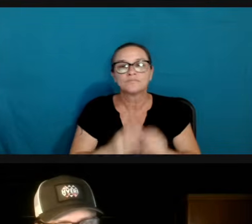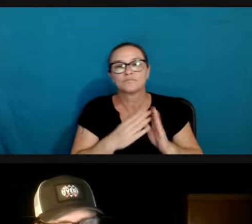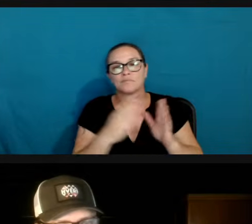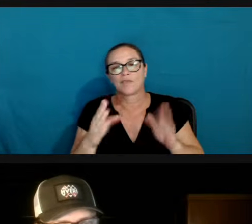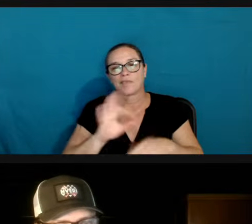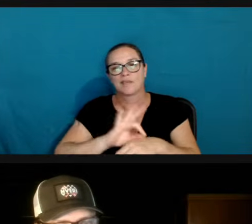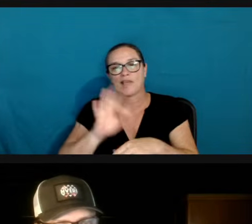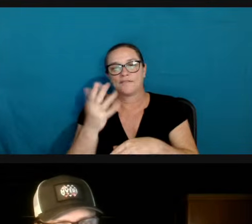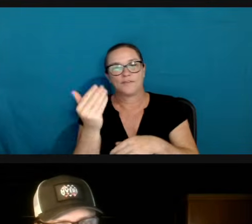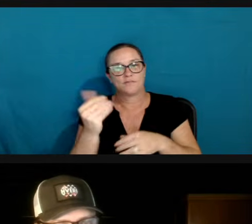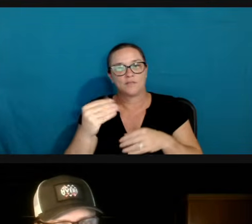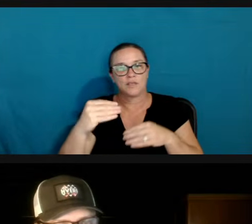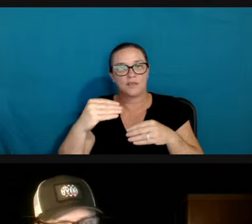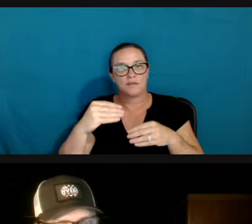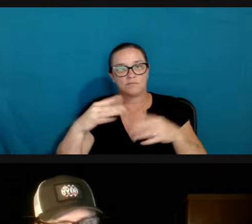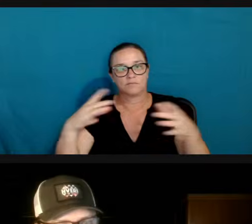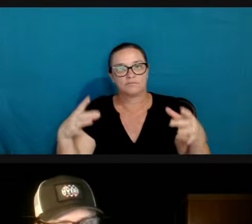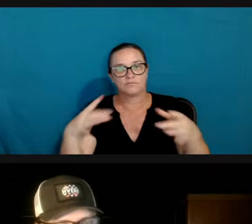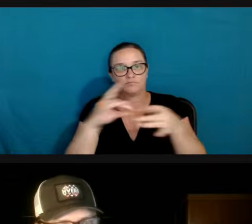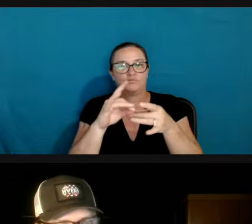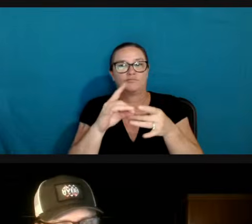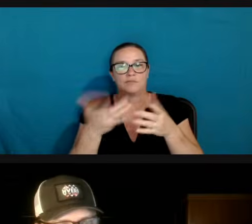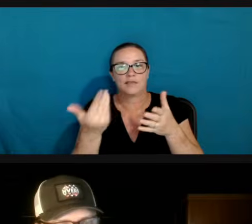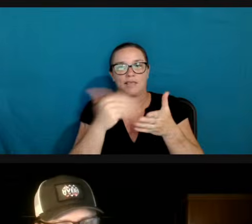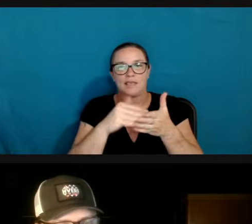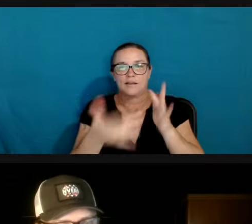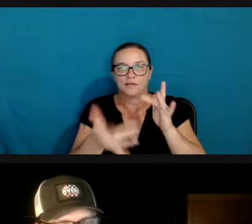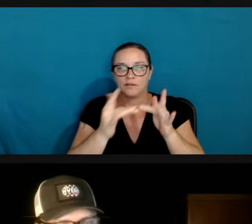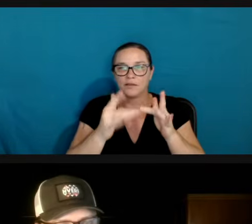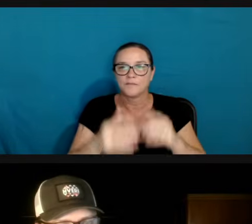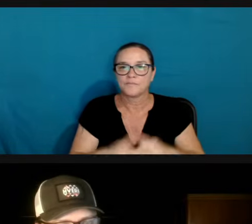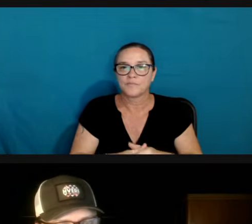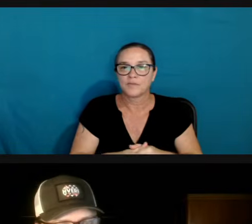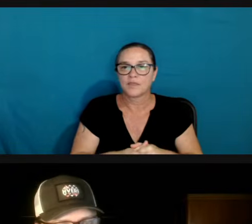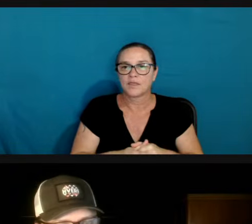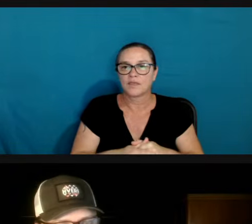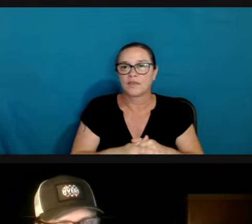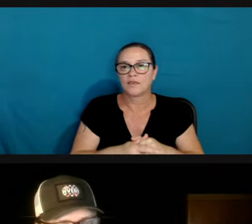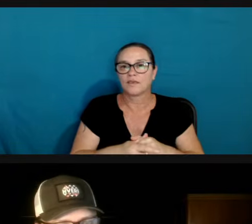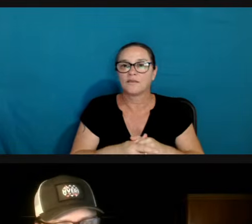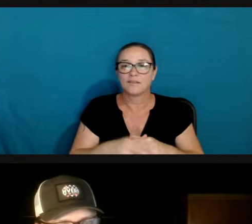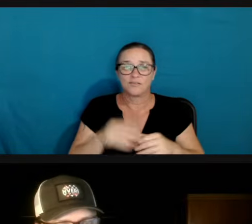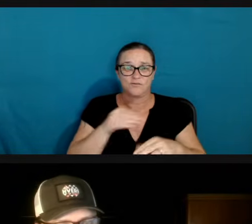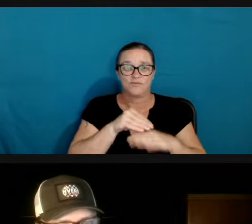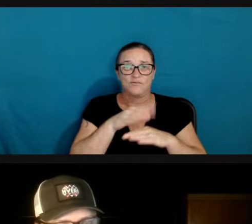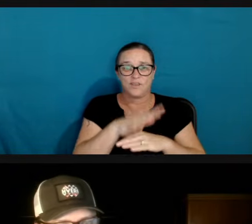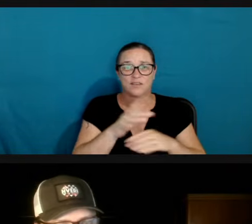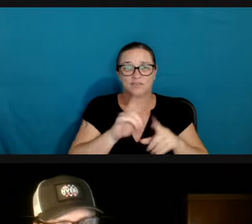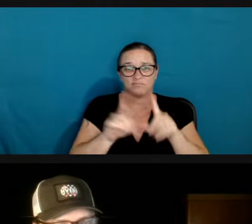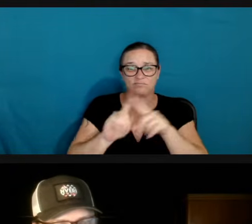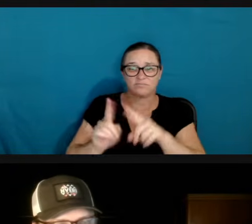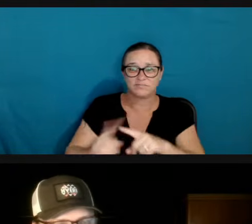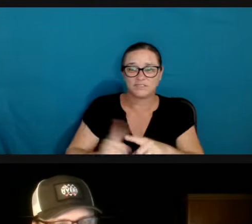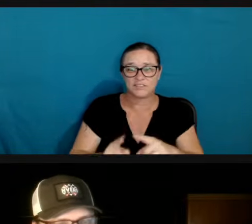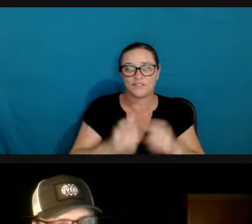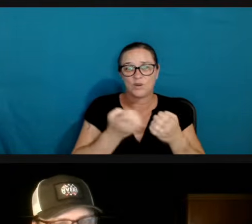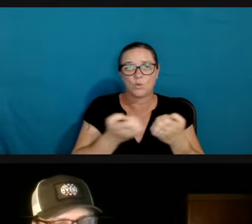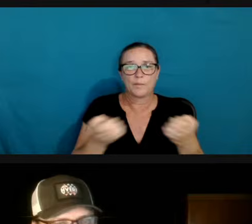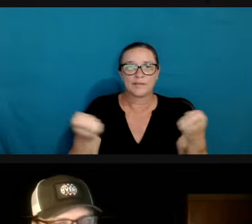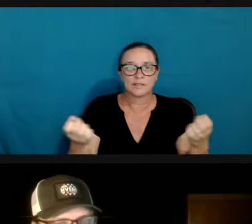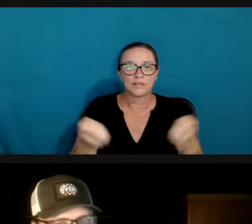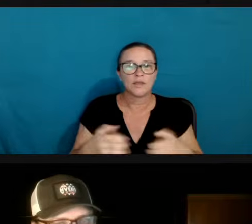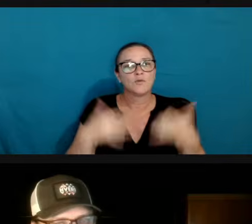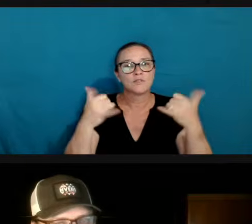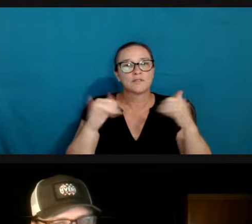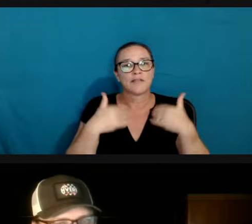9:15, affecting multiple seismic, camera, GPS, and tilt stations. So, and we still have